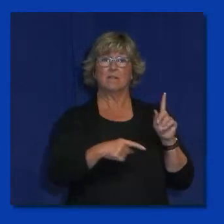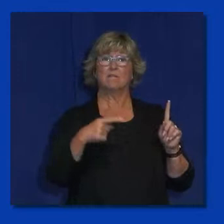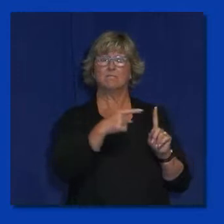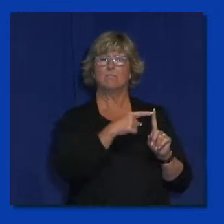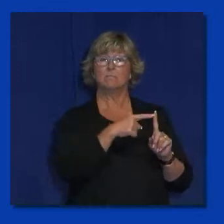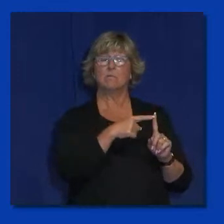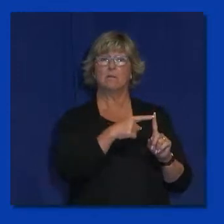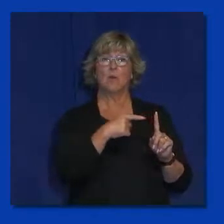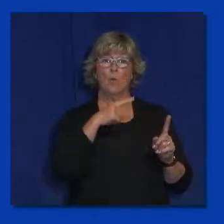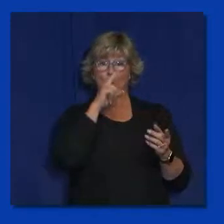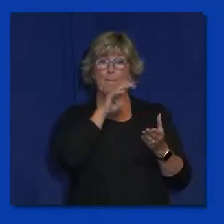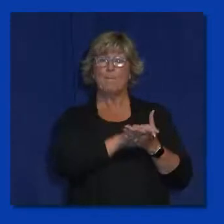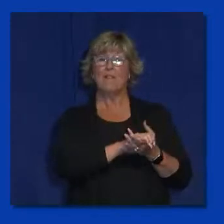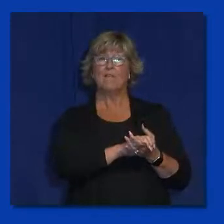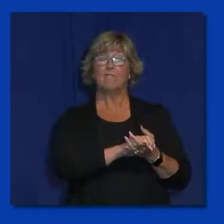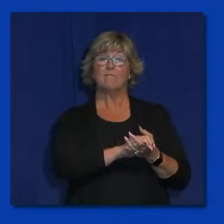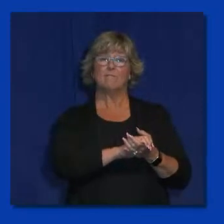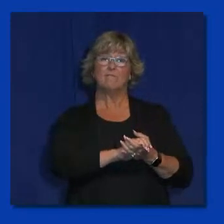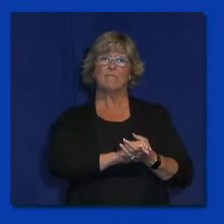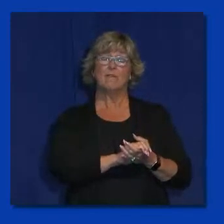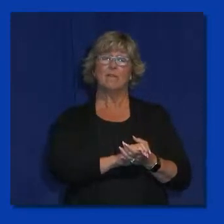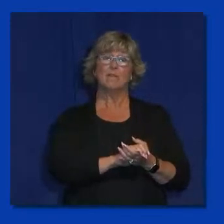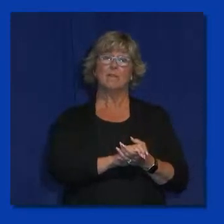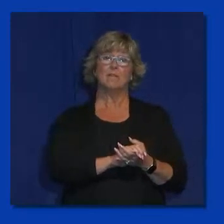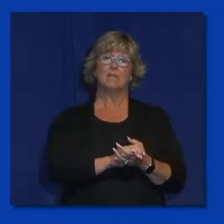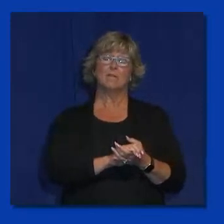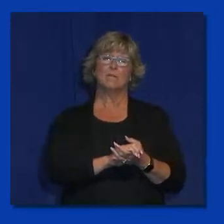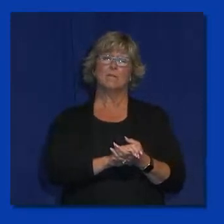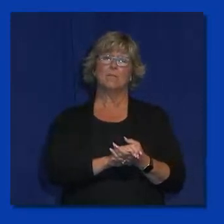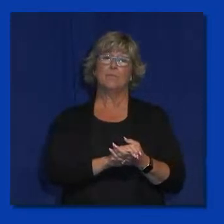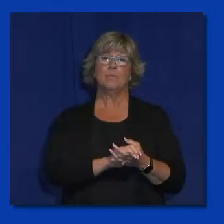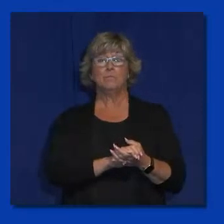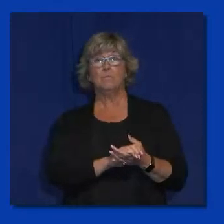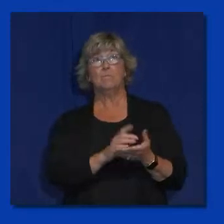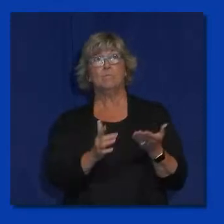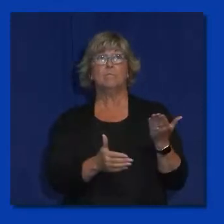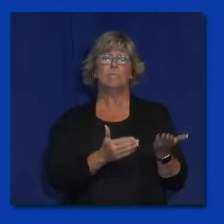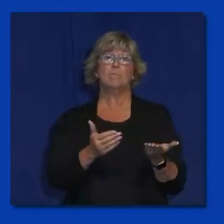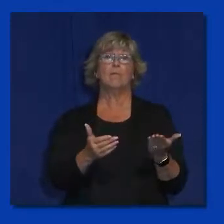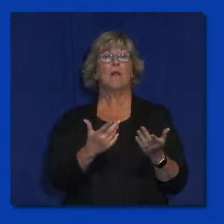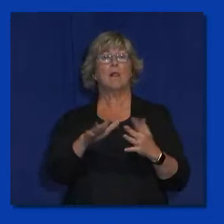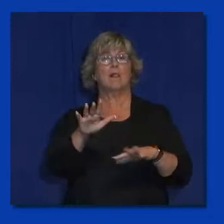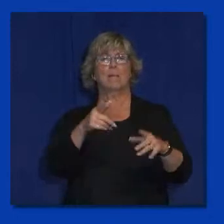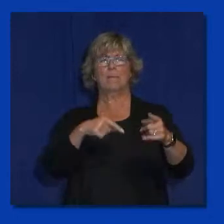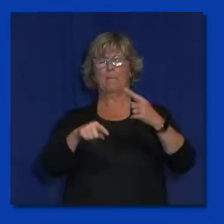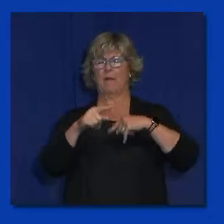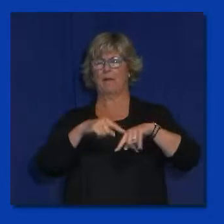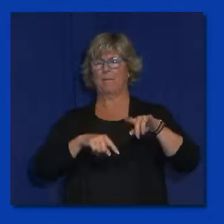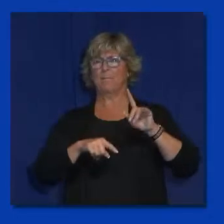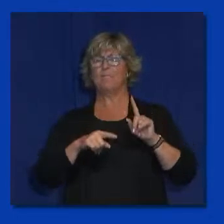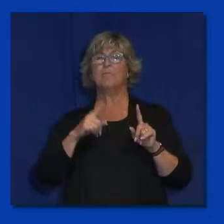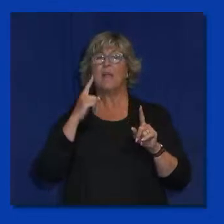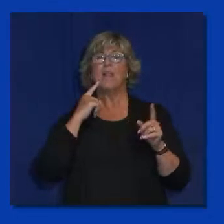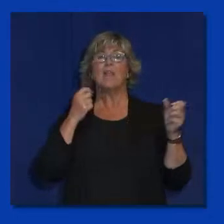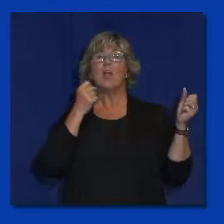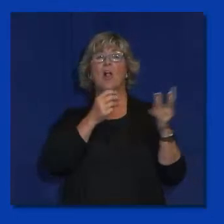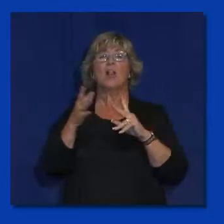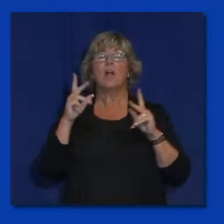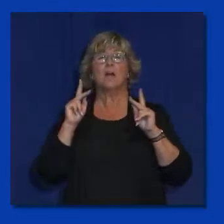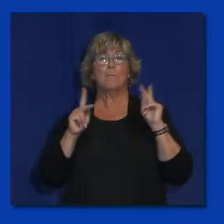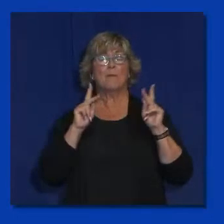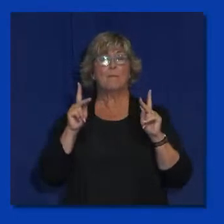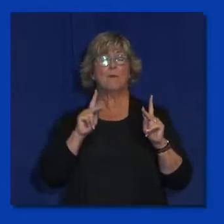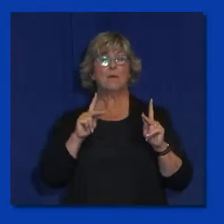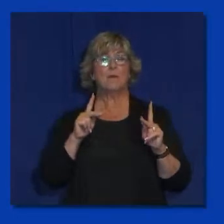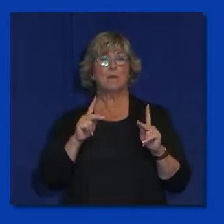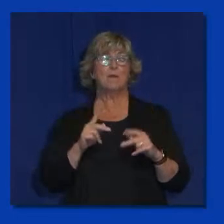See, we believe that, well, let me back up. I think there's a lot of folks out